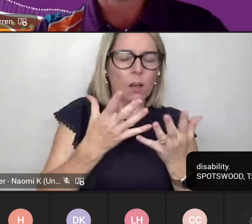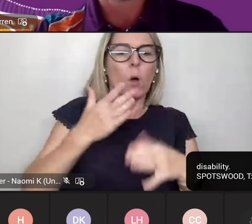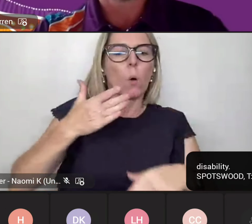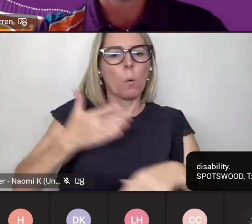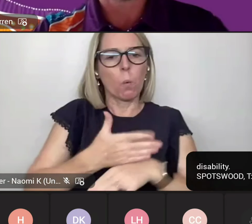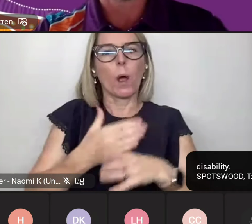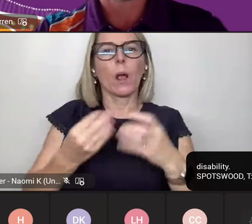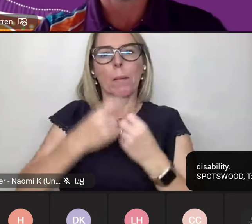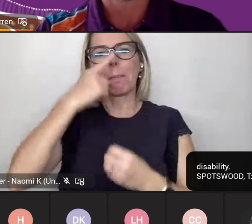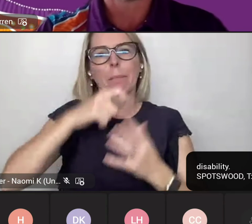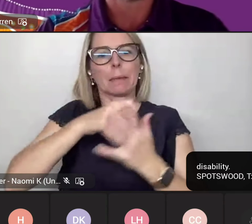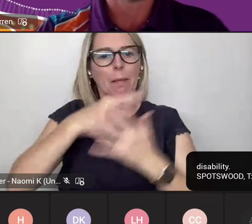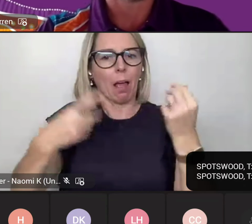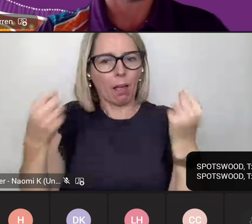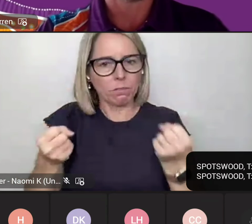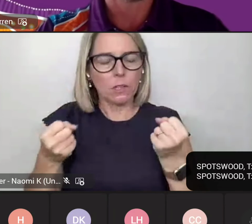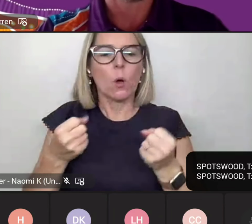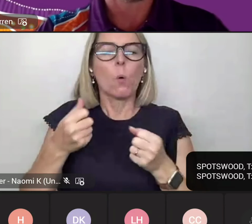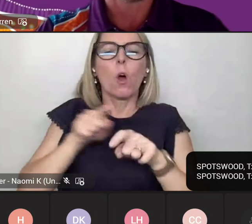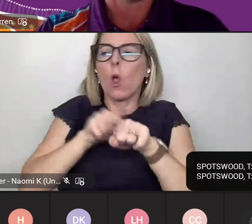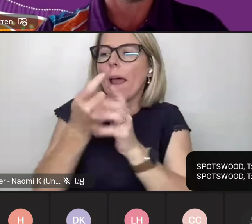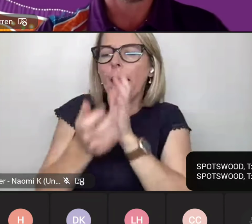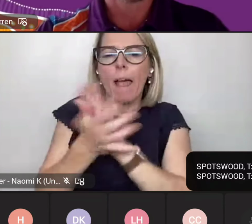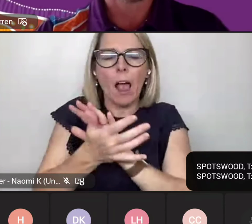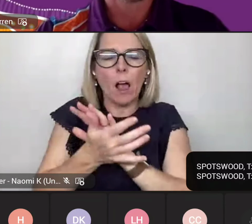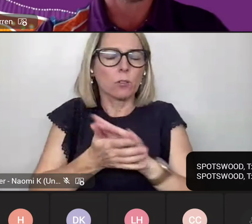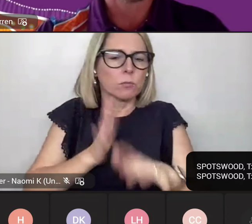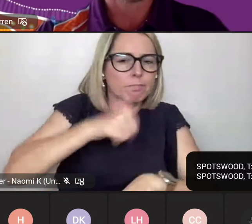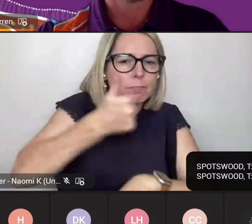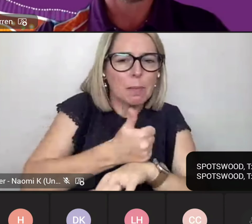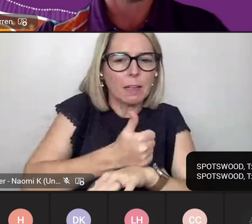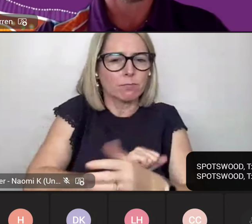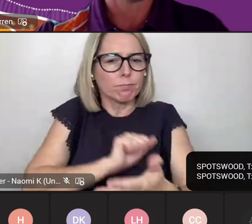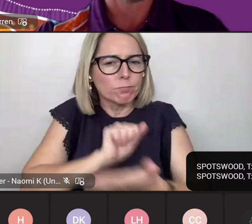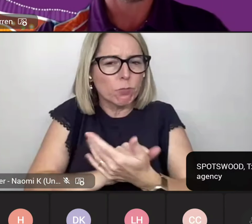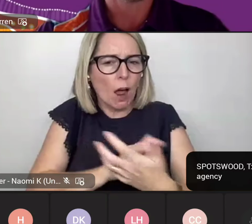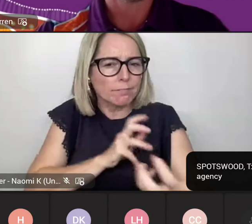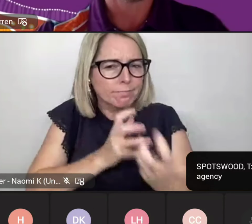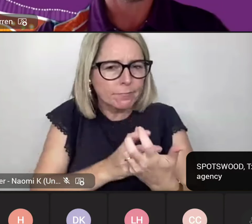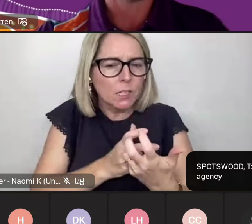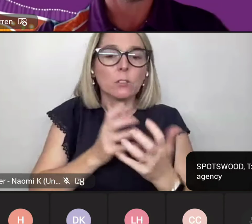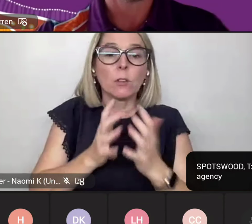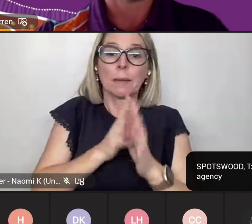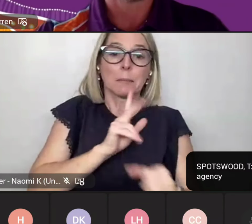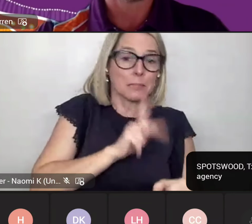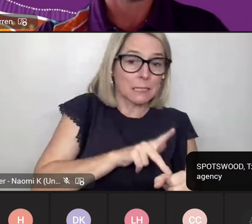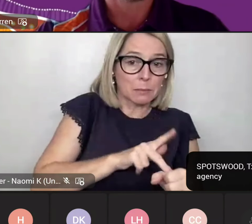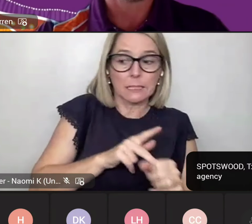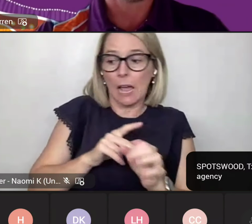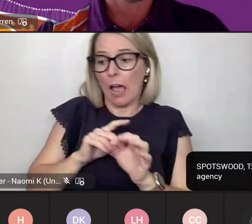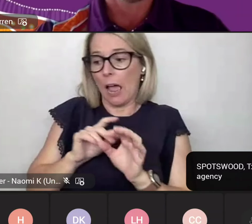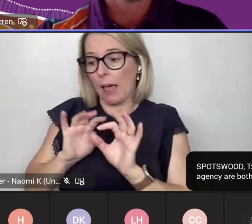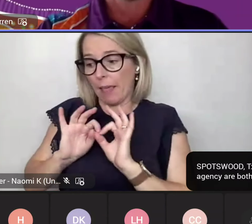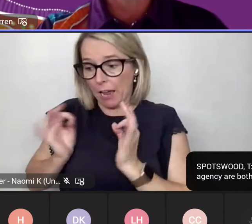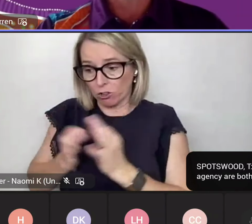be implemented to ensure the needs of participants and the agency are both met.